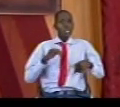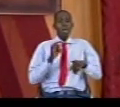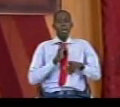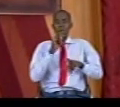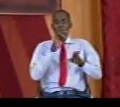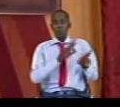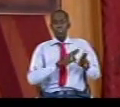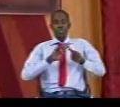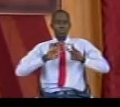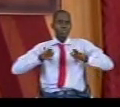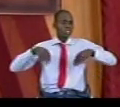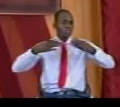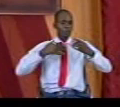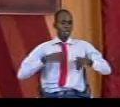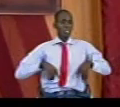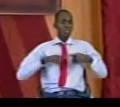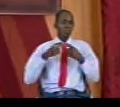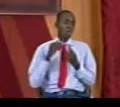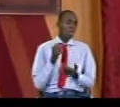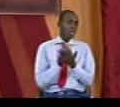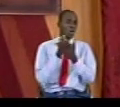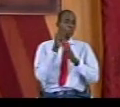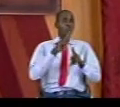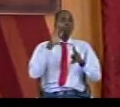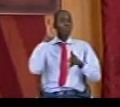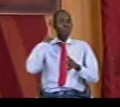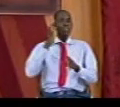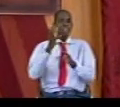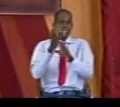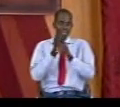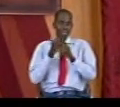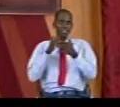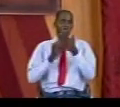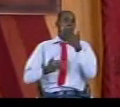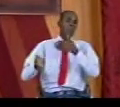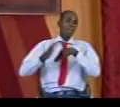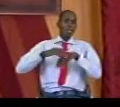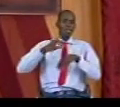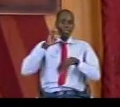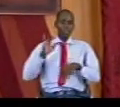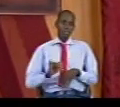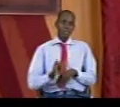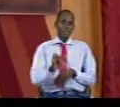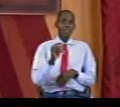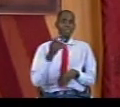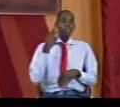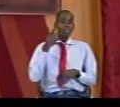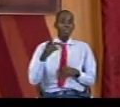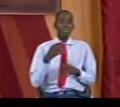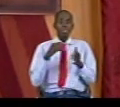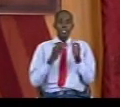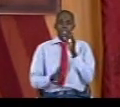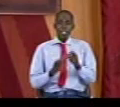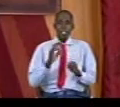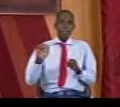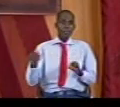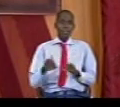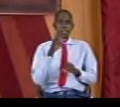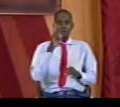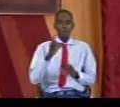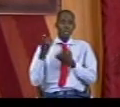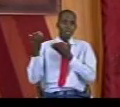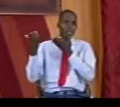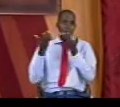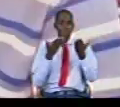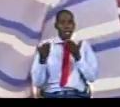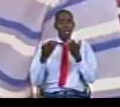it unto life eternal. Verse 26, look at, don't miss this one. If any man serve me, who